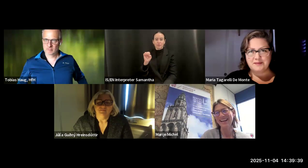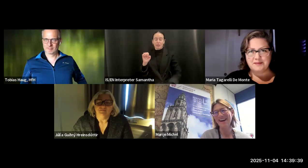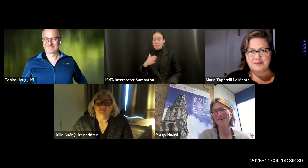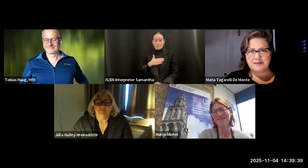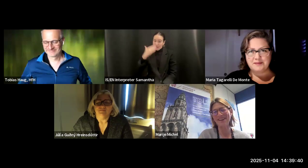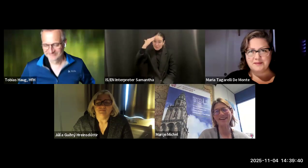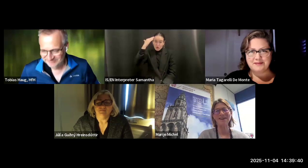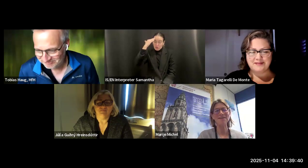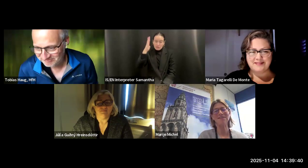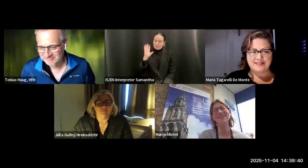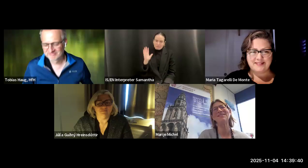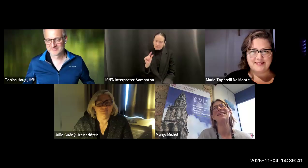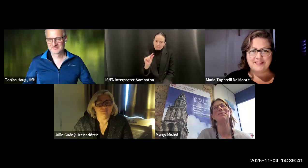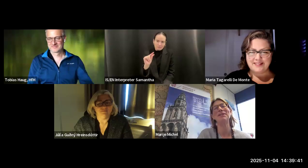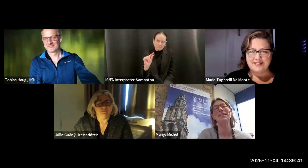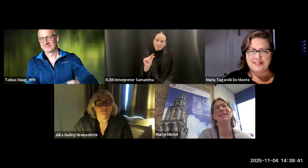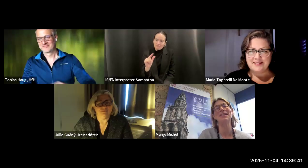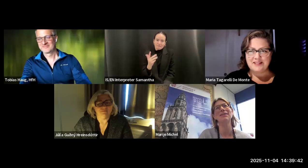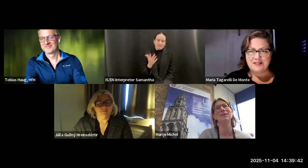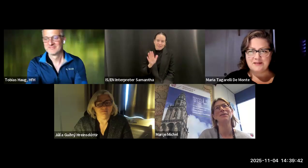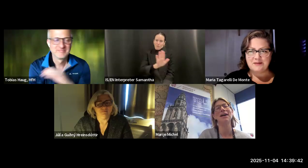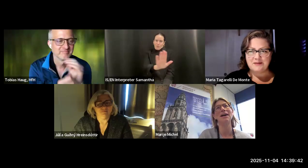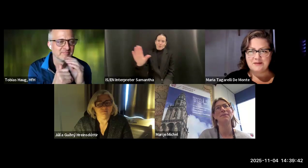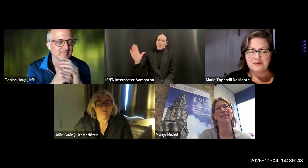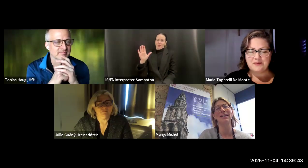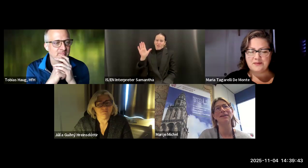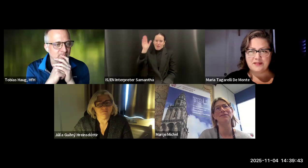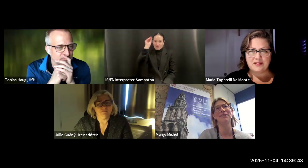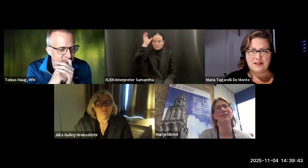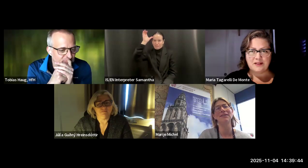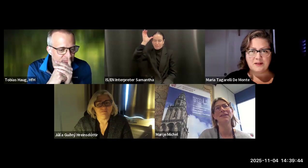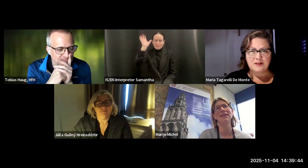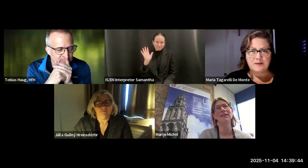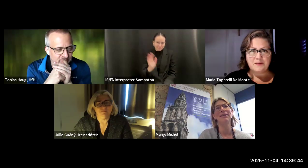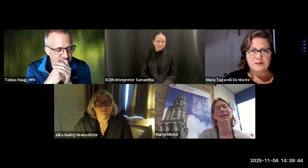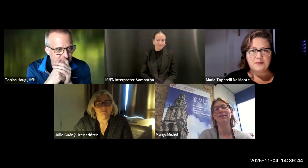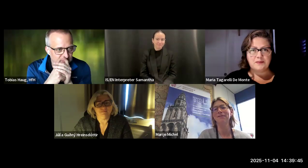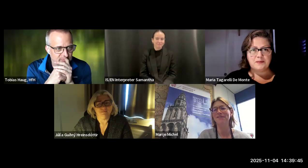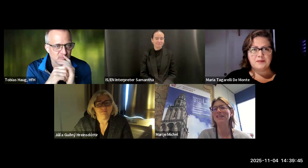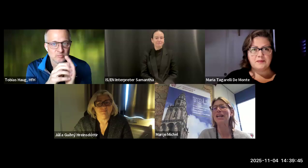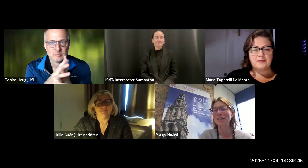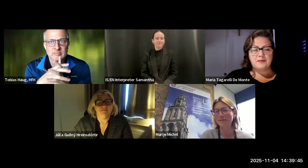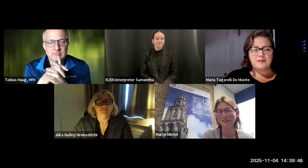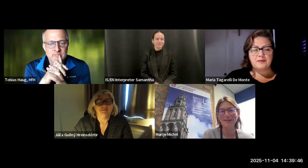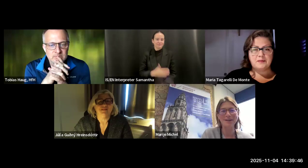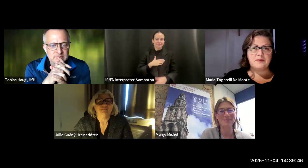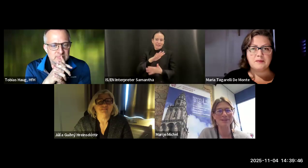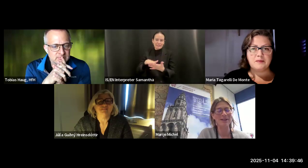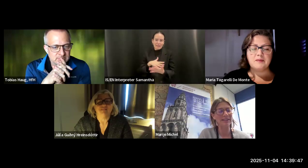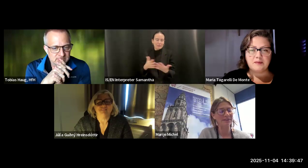knowledge of your field of expertise, so I might have yes, a very